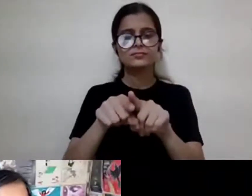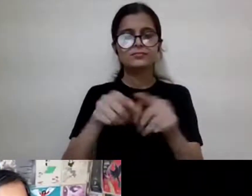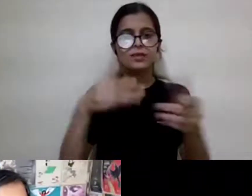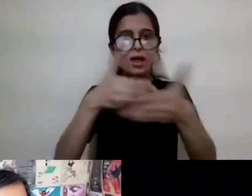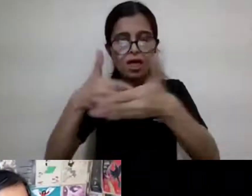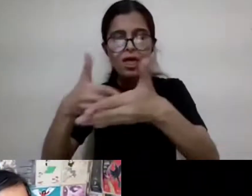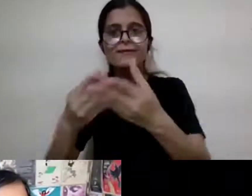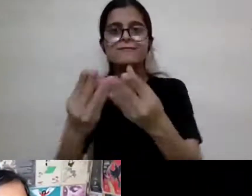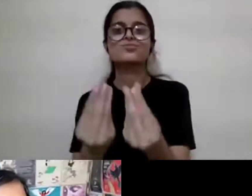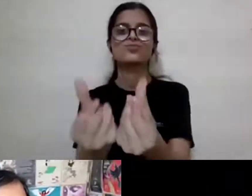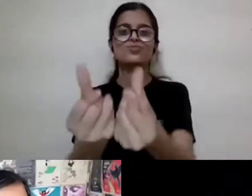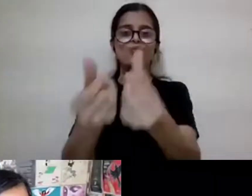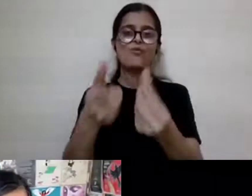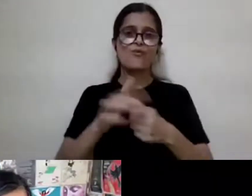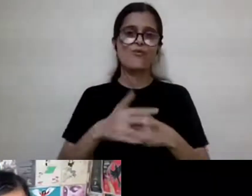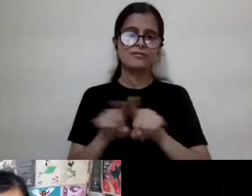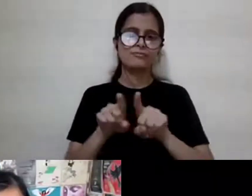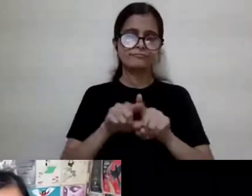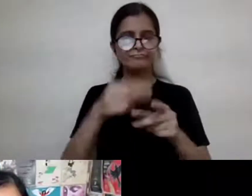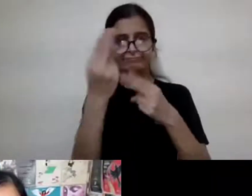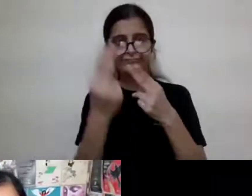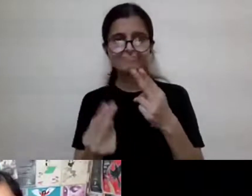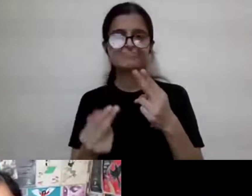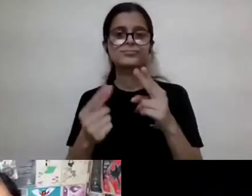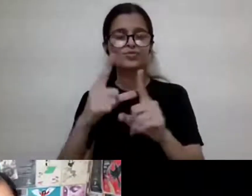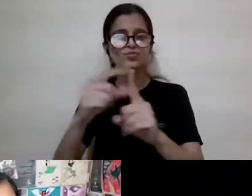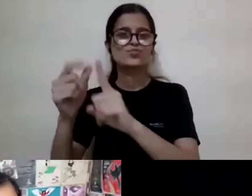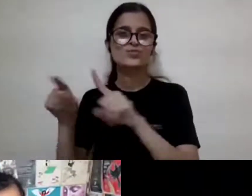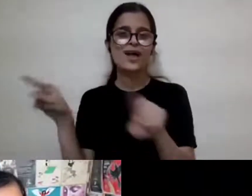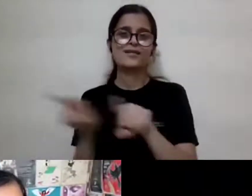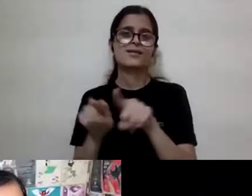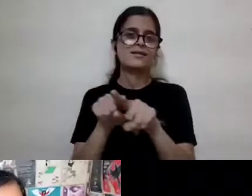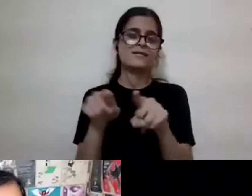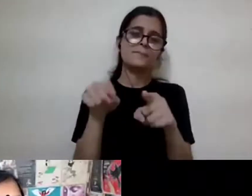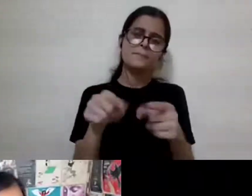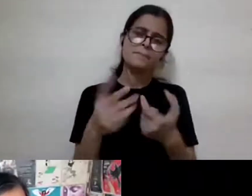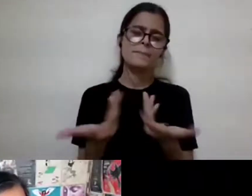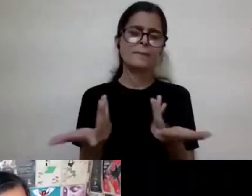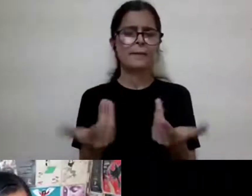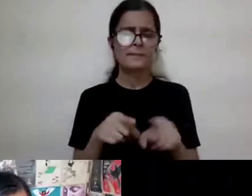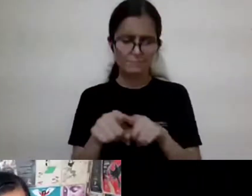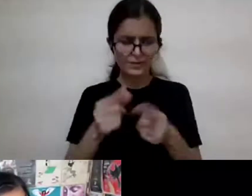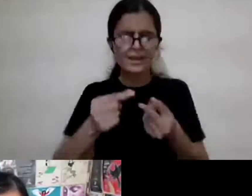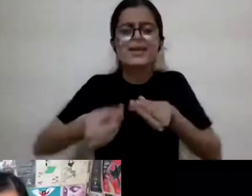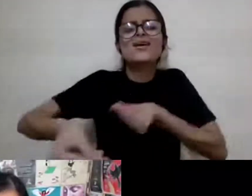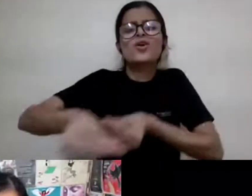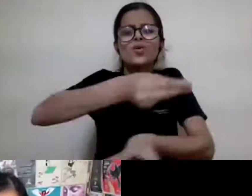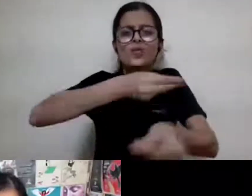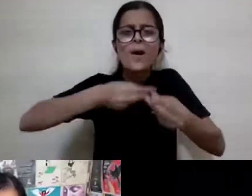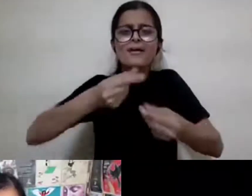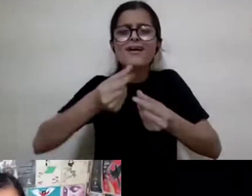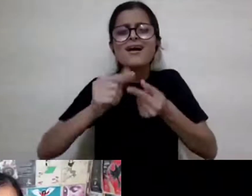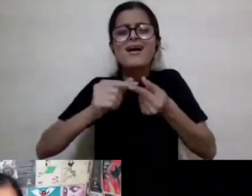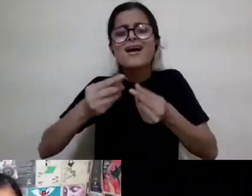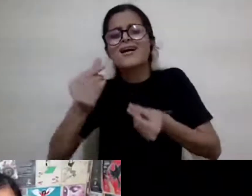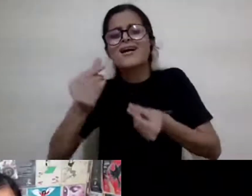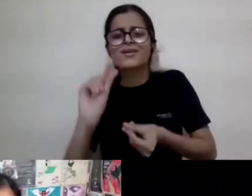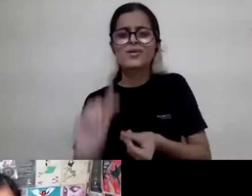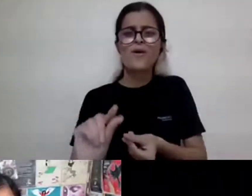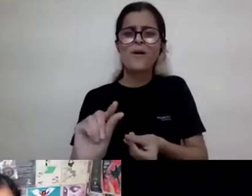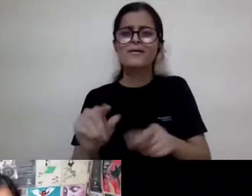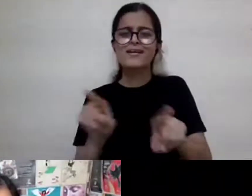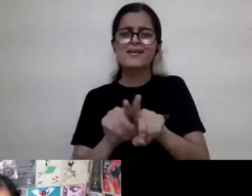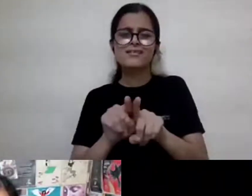is what design seeks to do, not, economical at the same time as well.